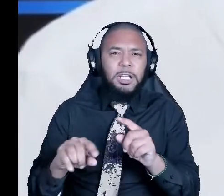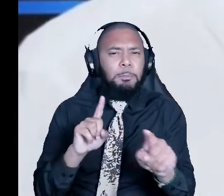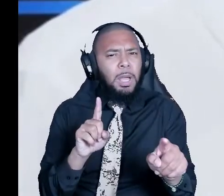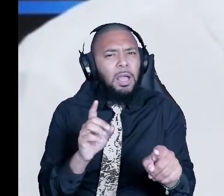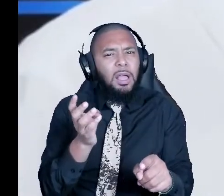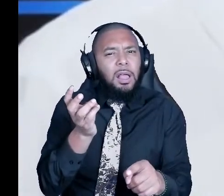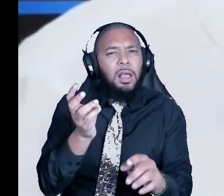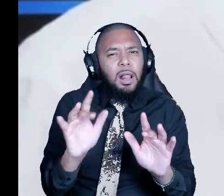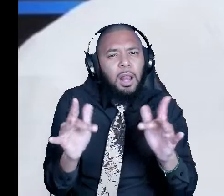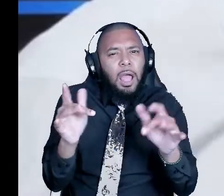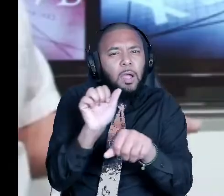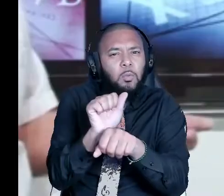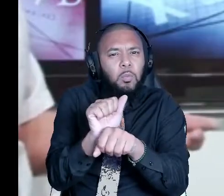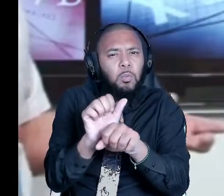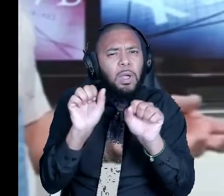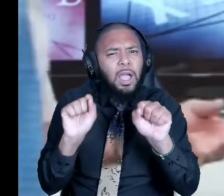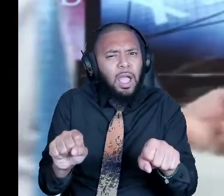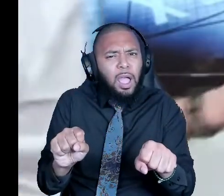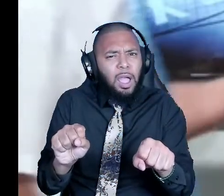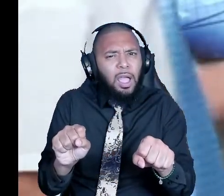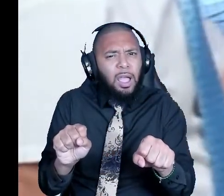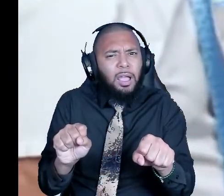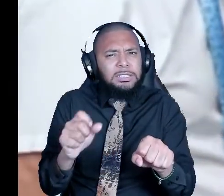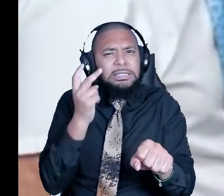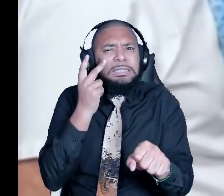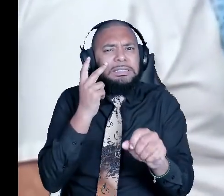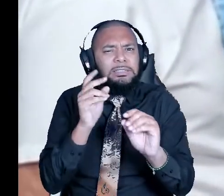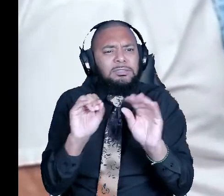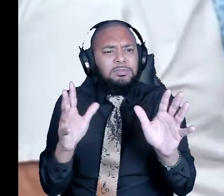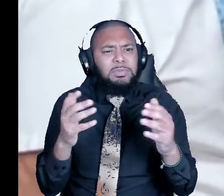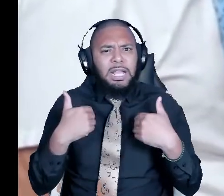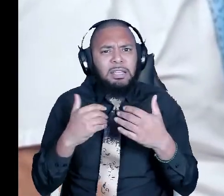I could make that happen. Like, for example,